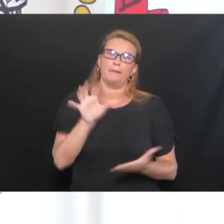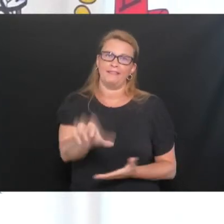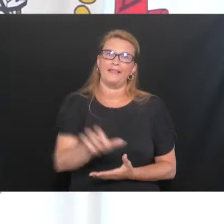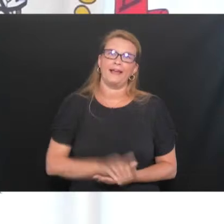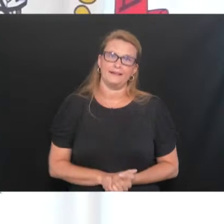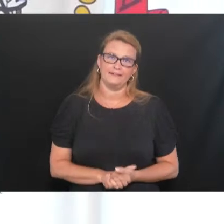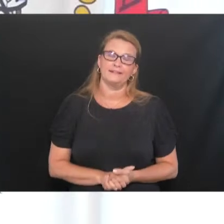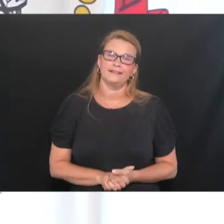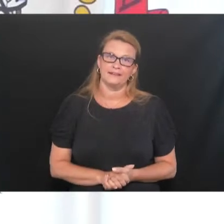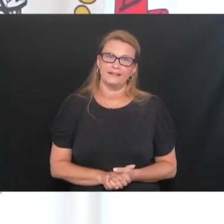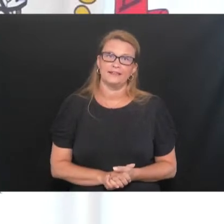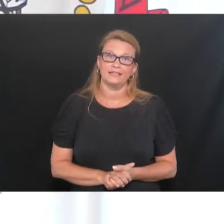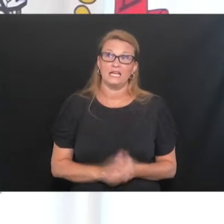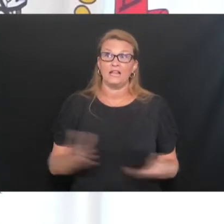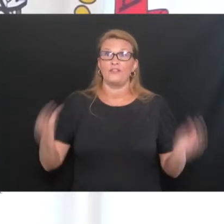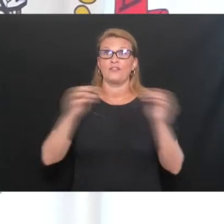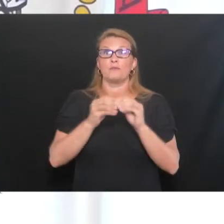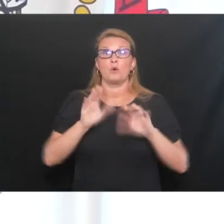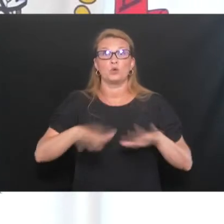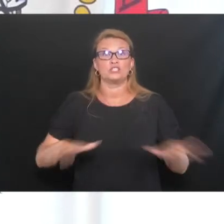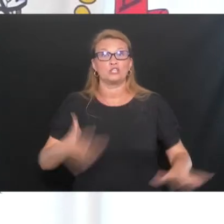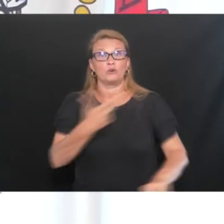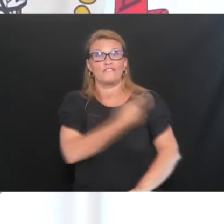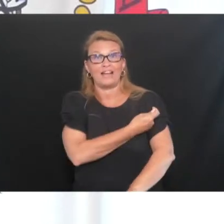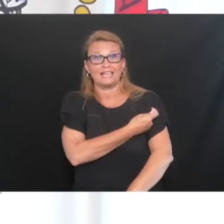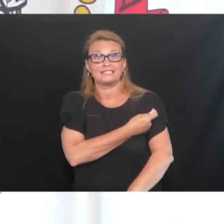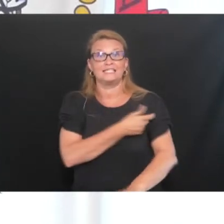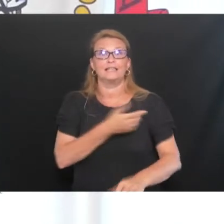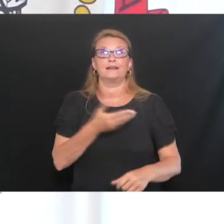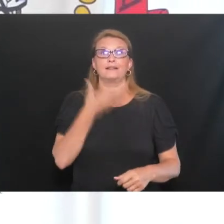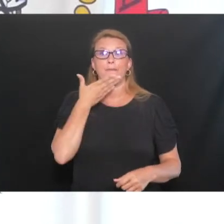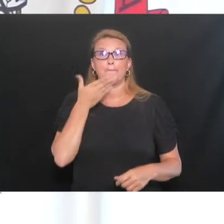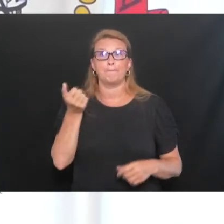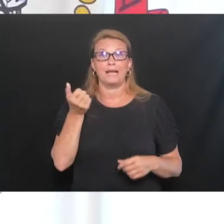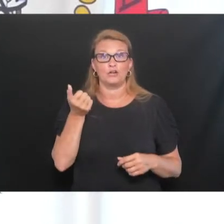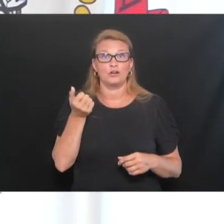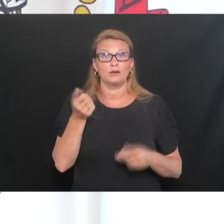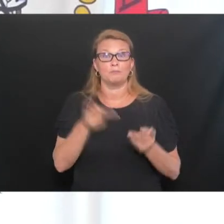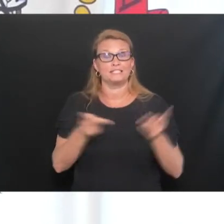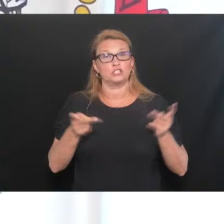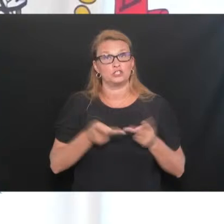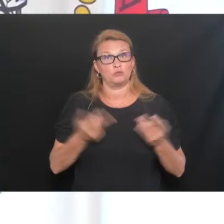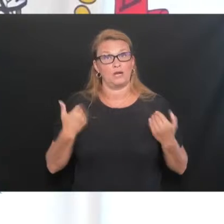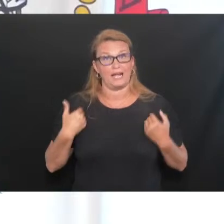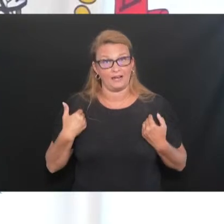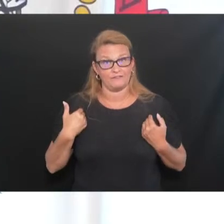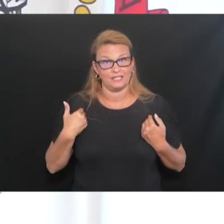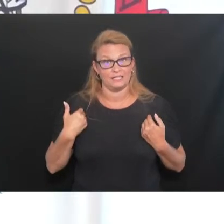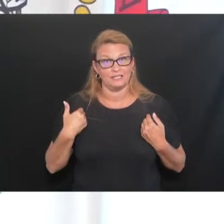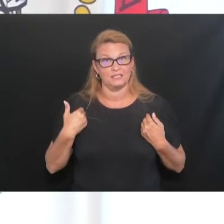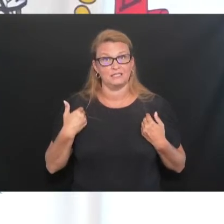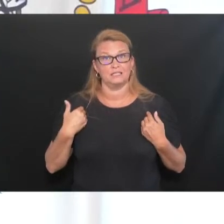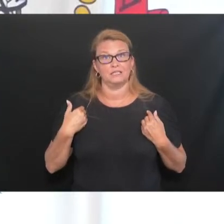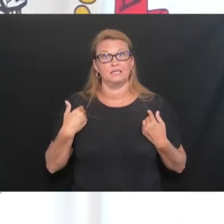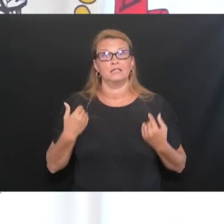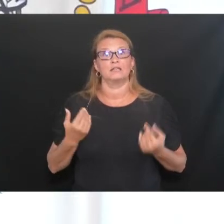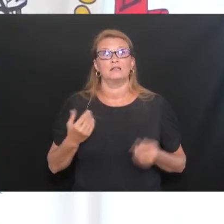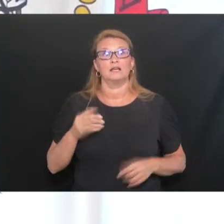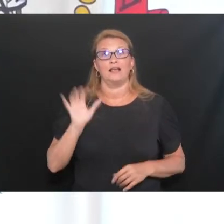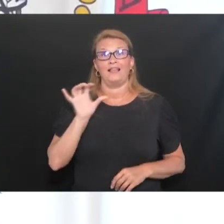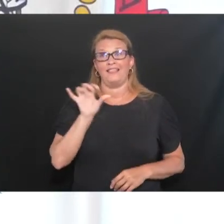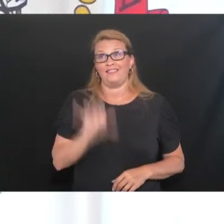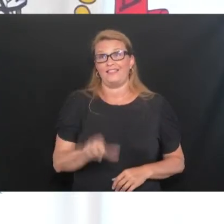And the more we get vaccinated, the better off we'll be. But Katie, what we're referring to here today is this